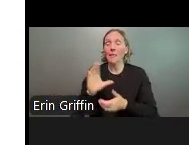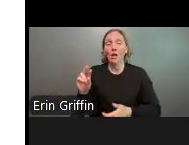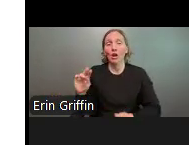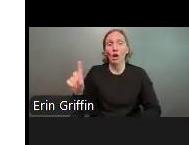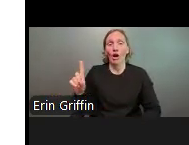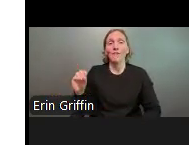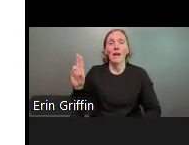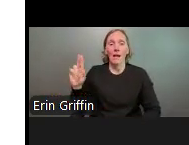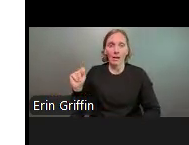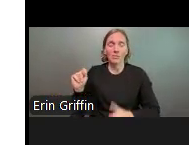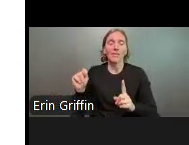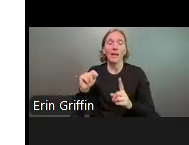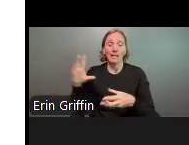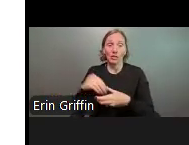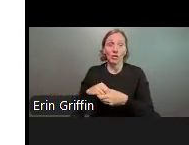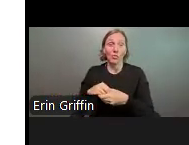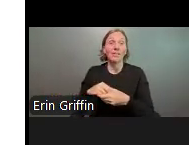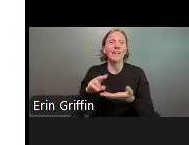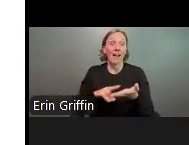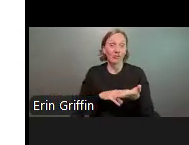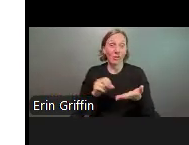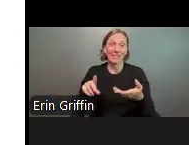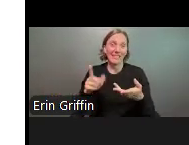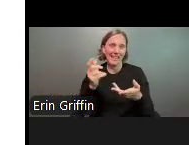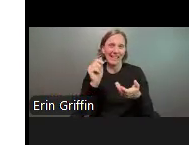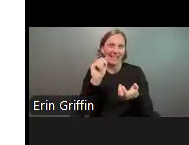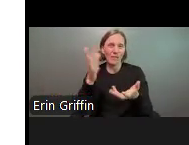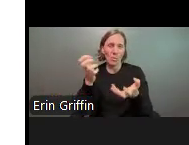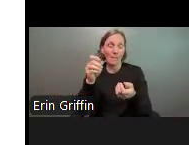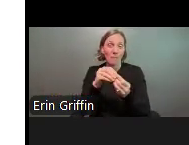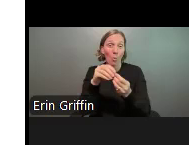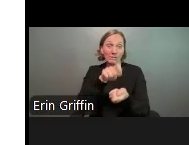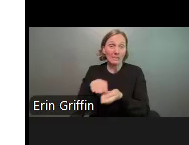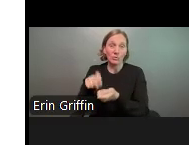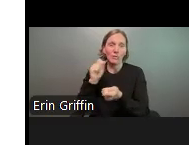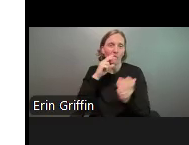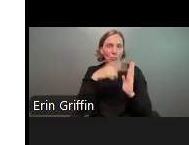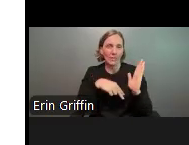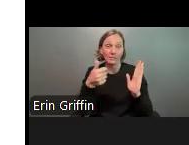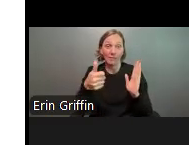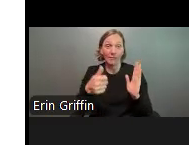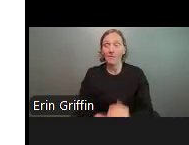or the PDL if you need details. Next slide.